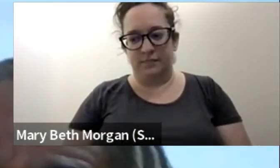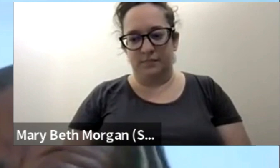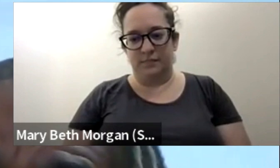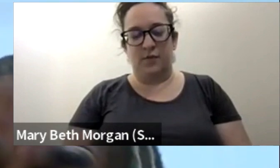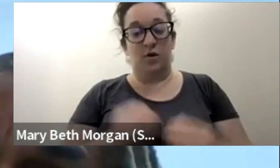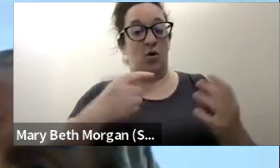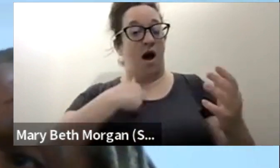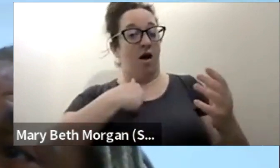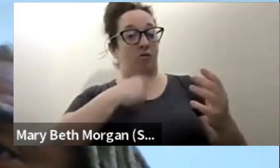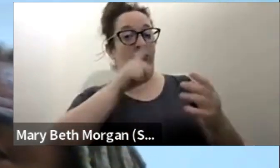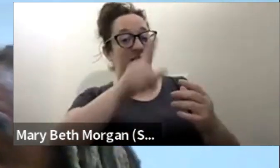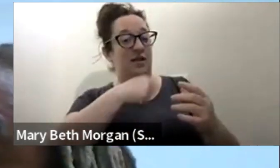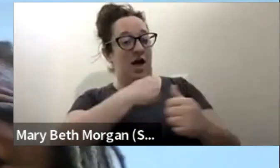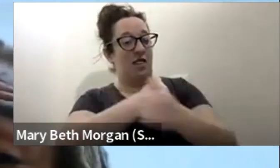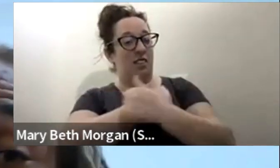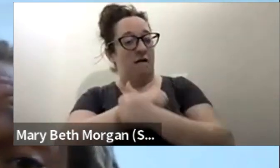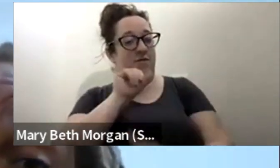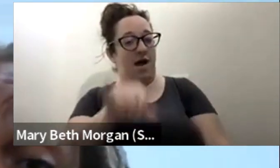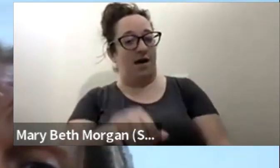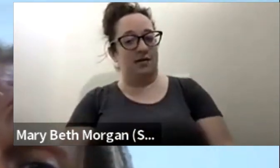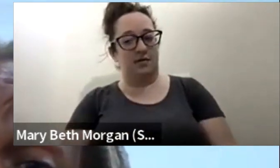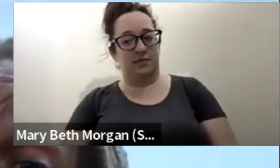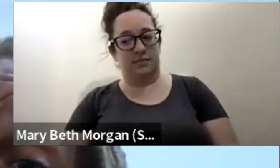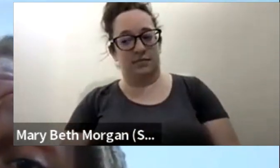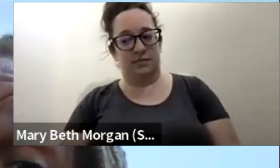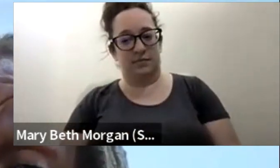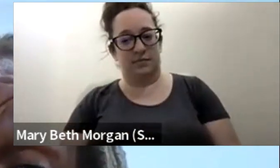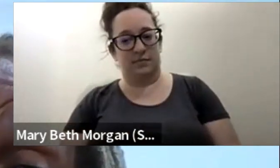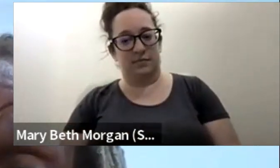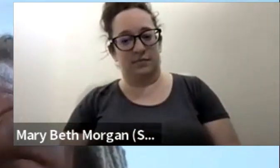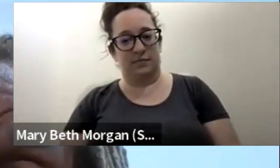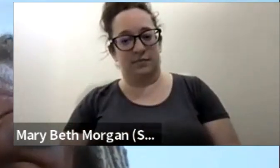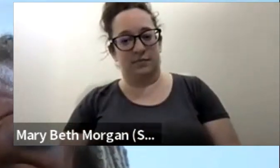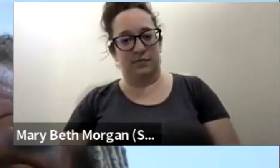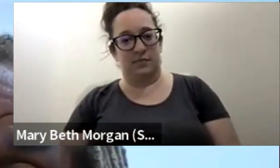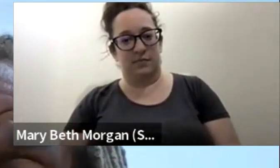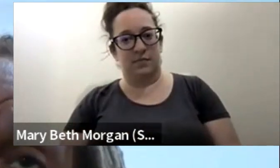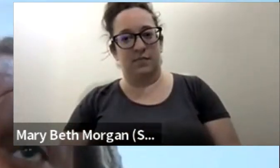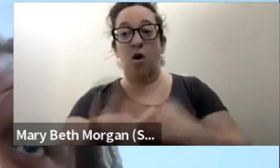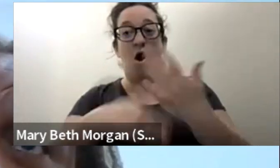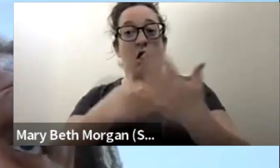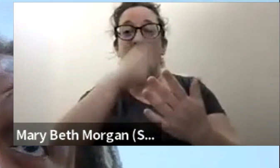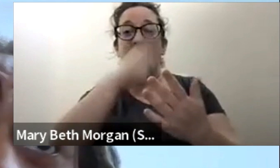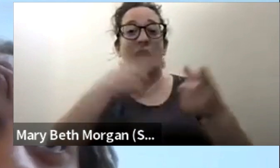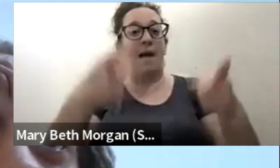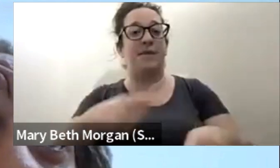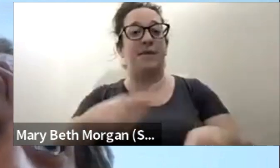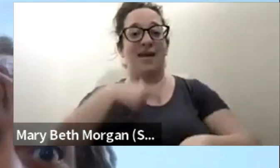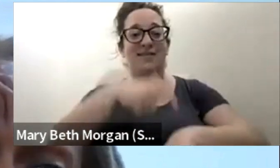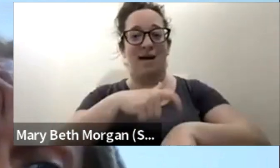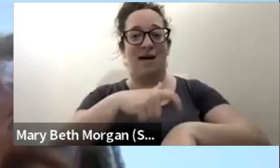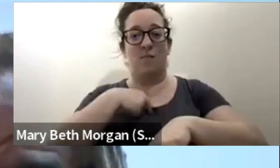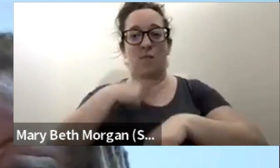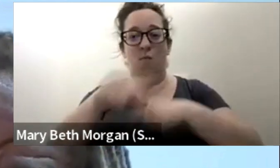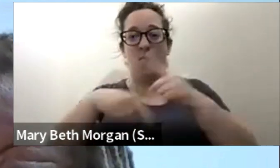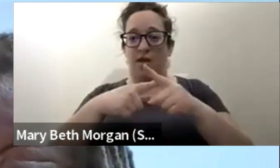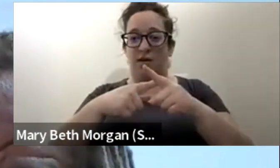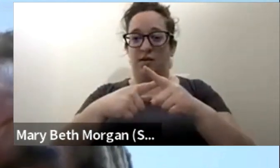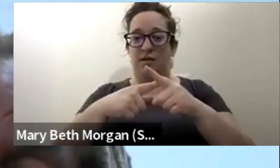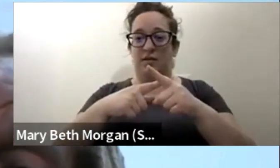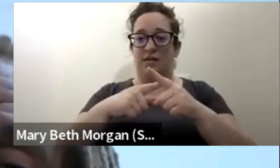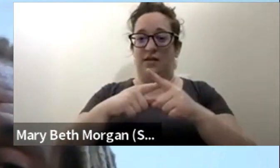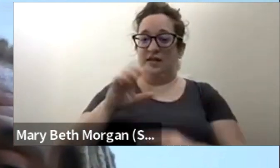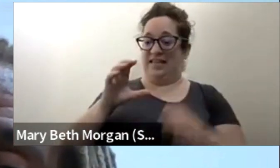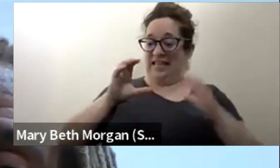the sea, and all of this stuff was really happening in a big way at the time. And Shakespeare was very interested in